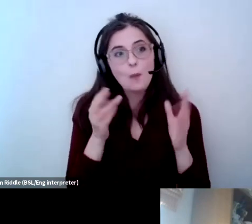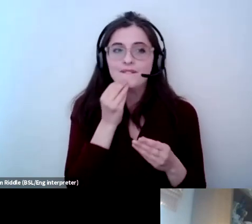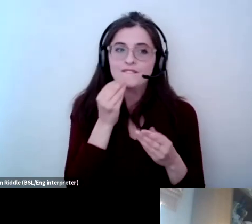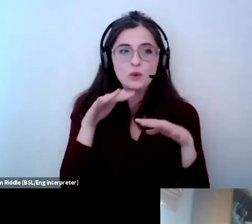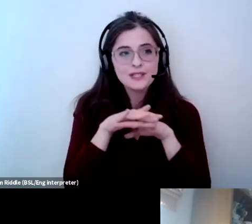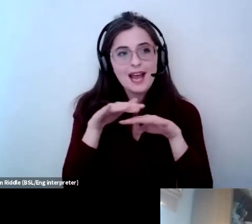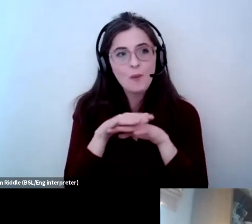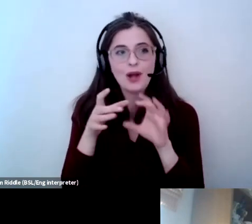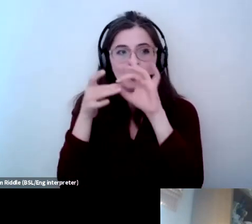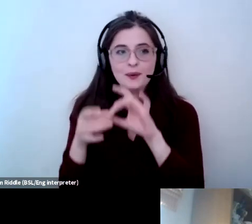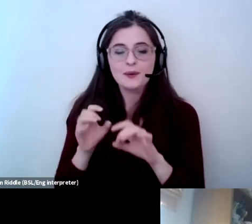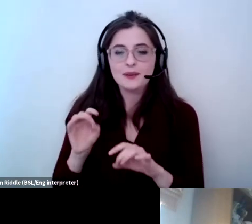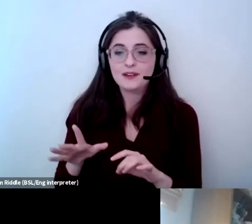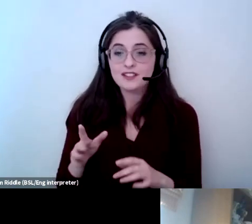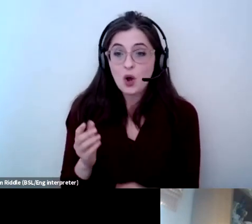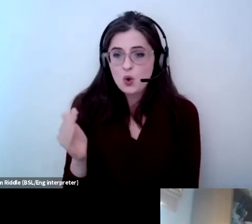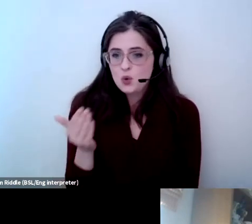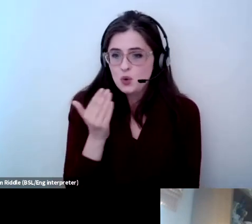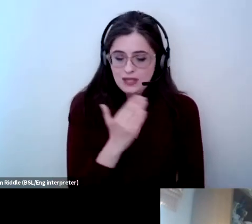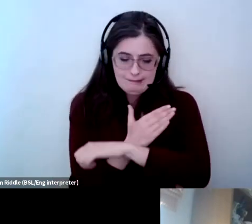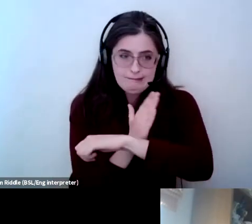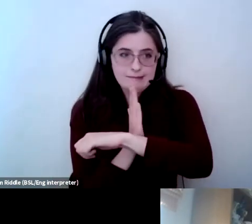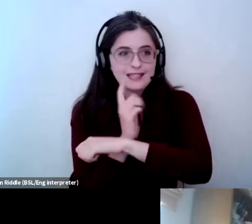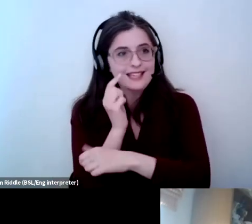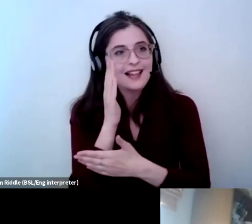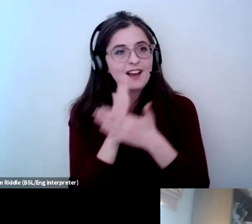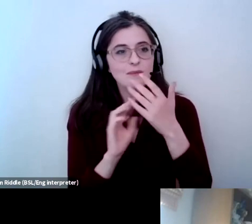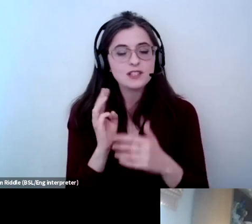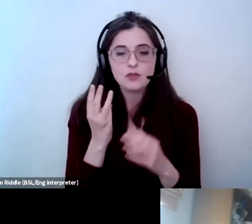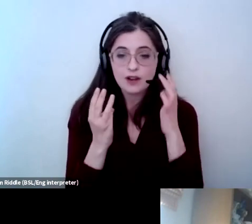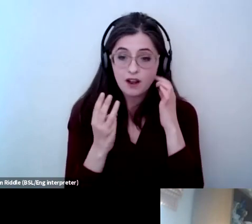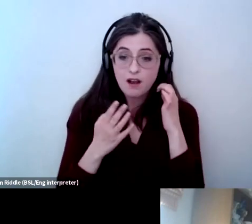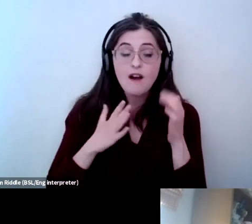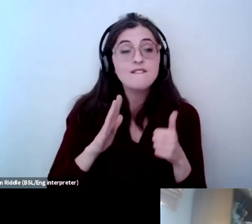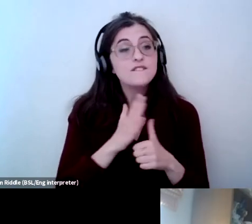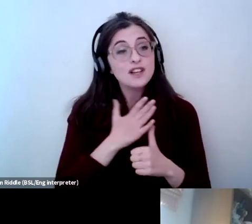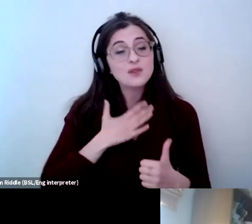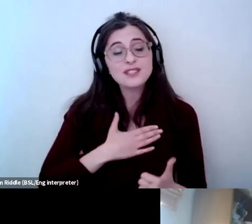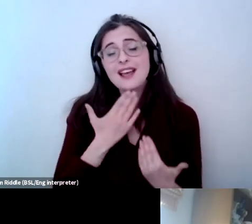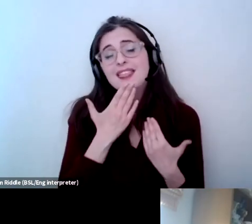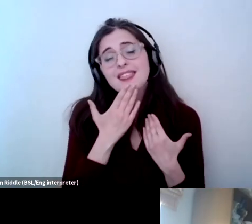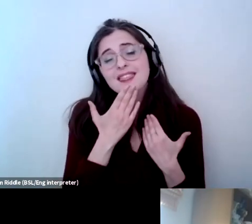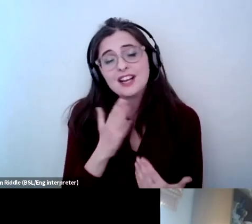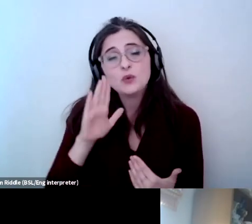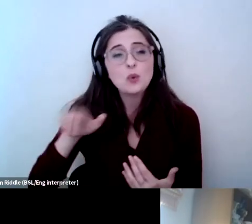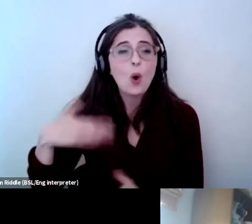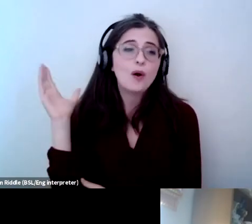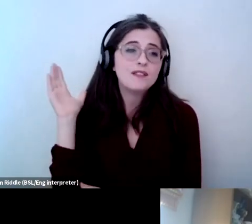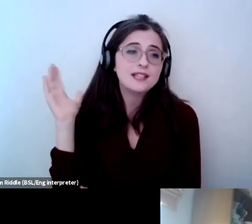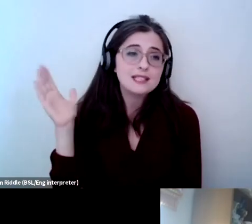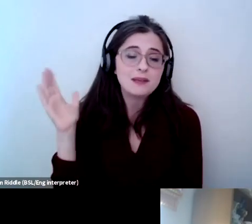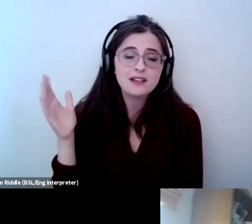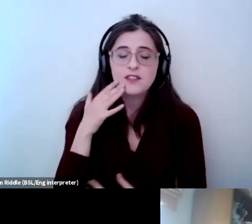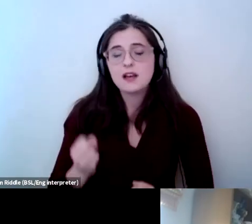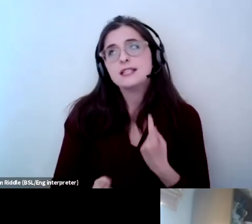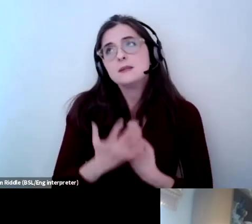we're nearly on time. So I'd like to first thank today's speakers very much for their inspiring